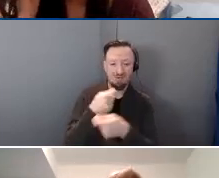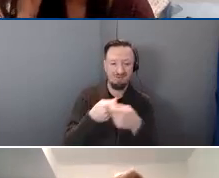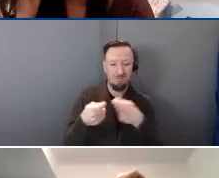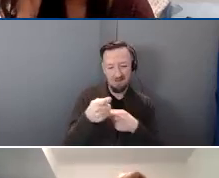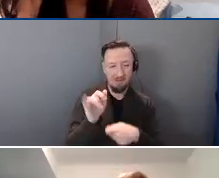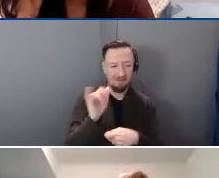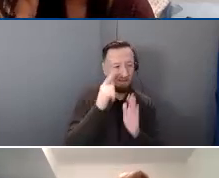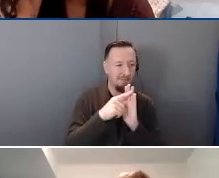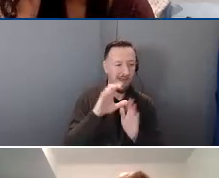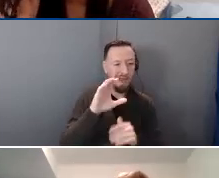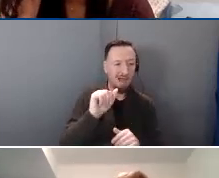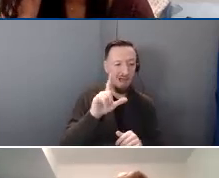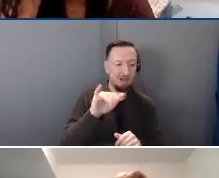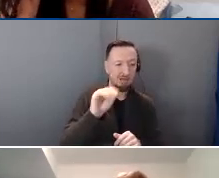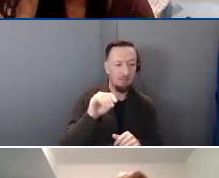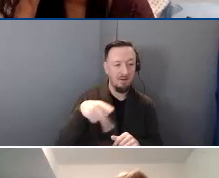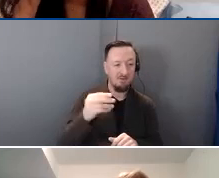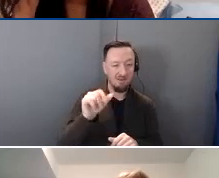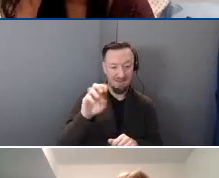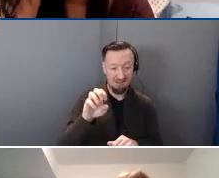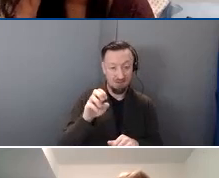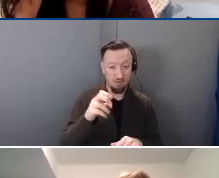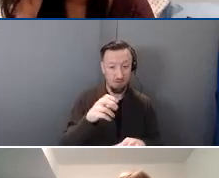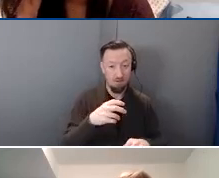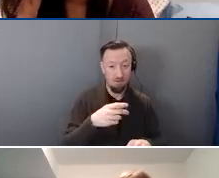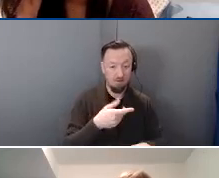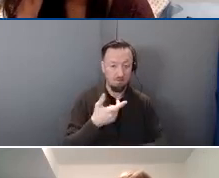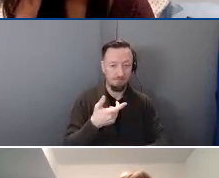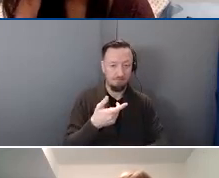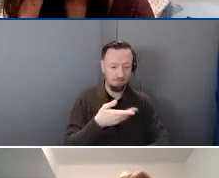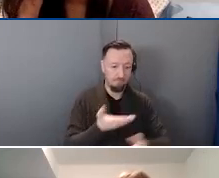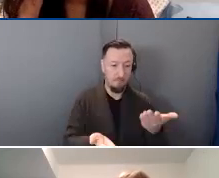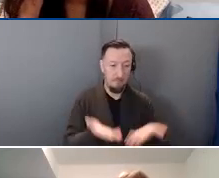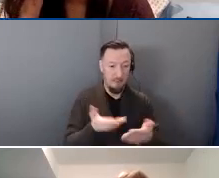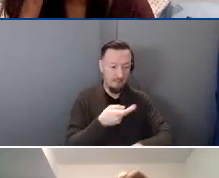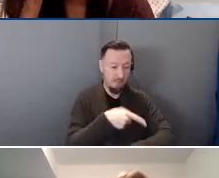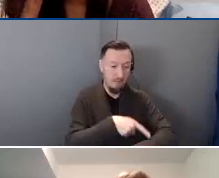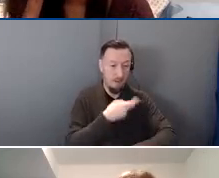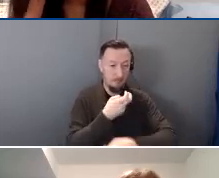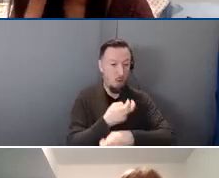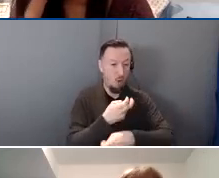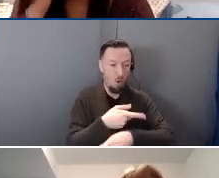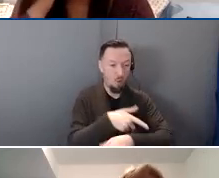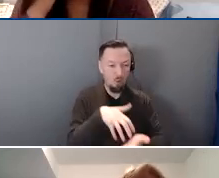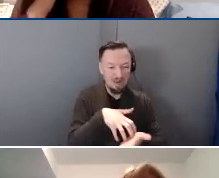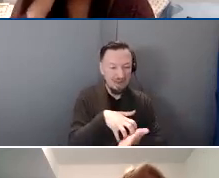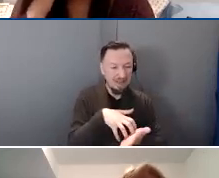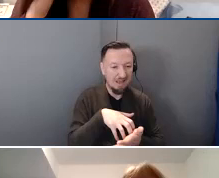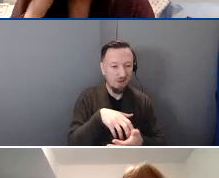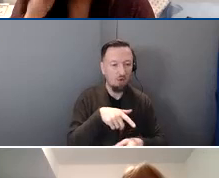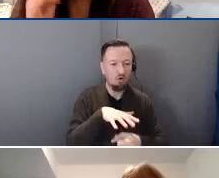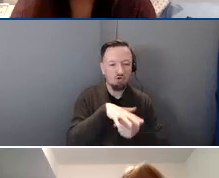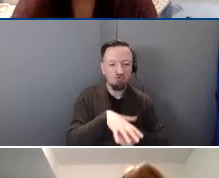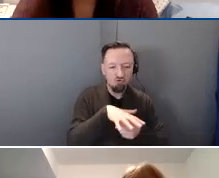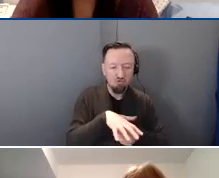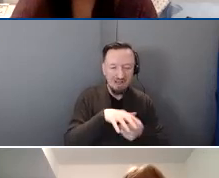calcium phosphate that can actually be injected into an area where like bone is not as strong, or maybe the patient had a stress injury